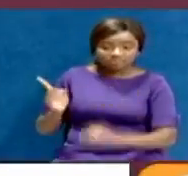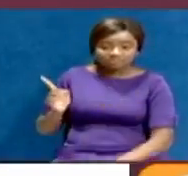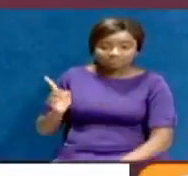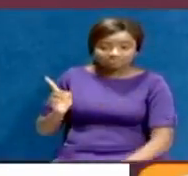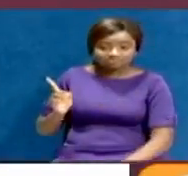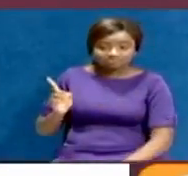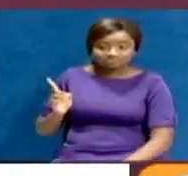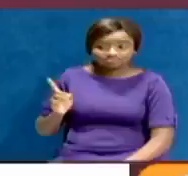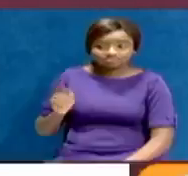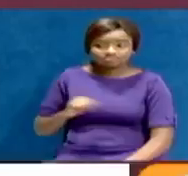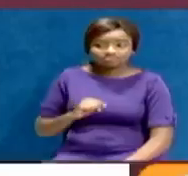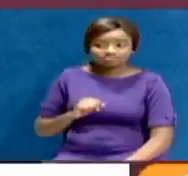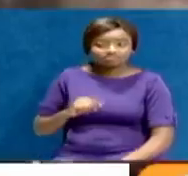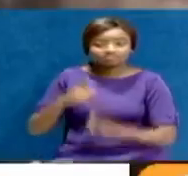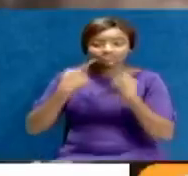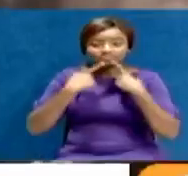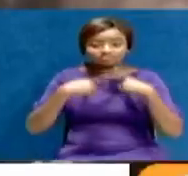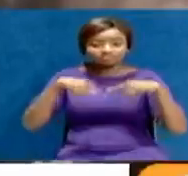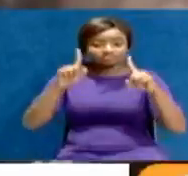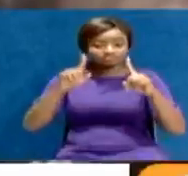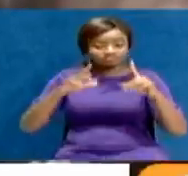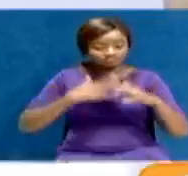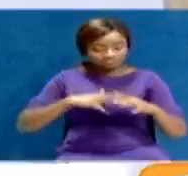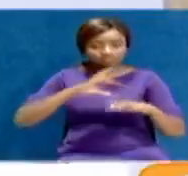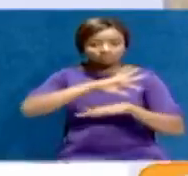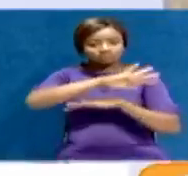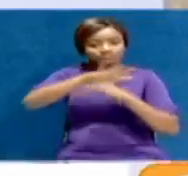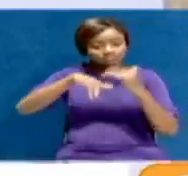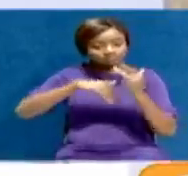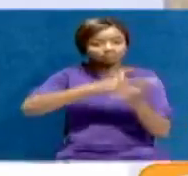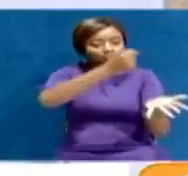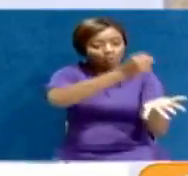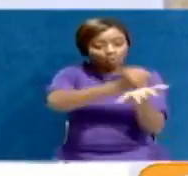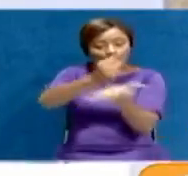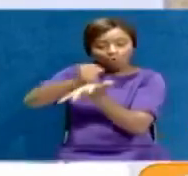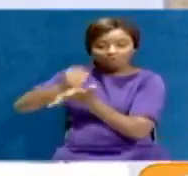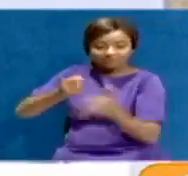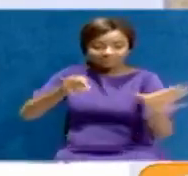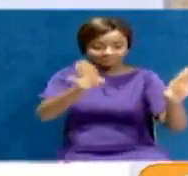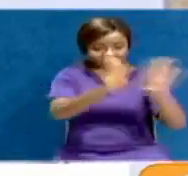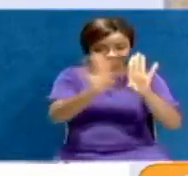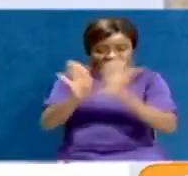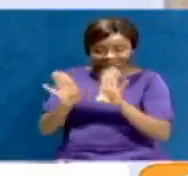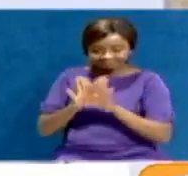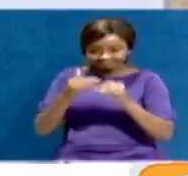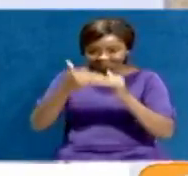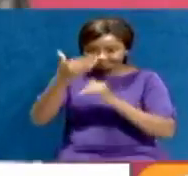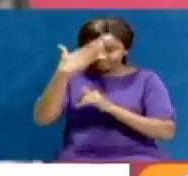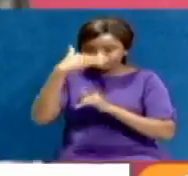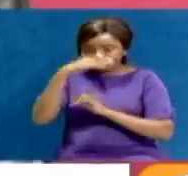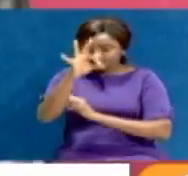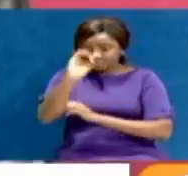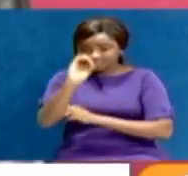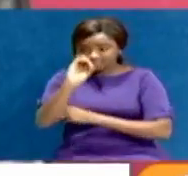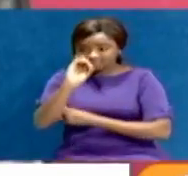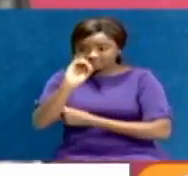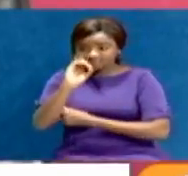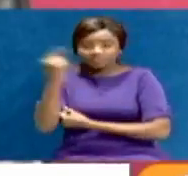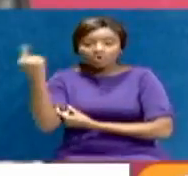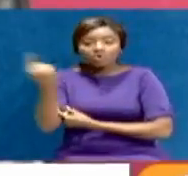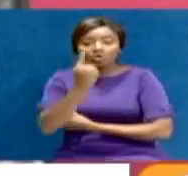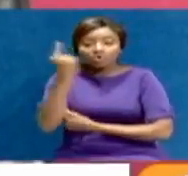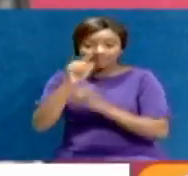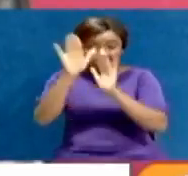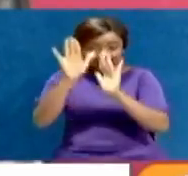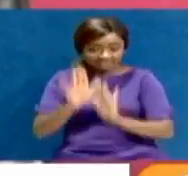Service, Dr. Ahmed Galgalo, directed that all county government offices remain closed for the next 30 days. Only